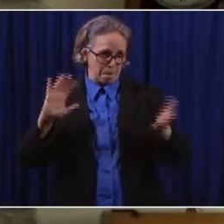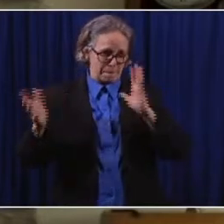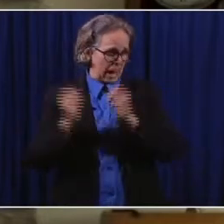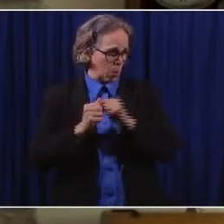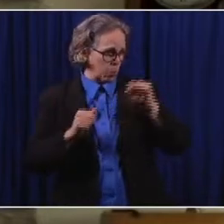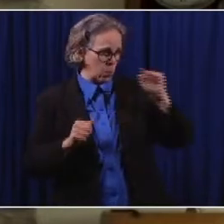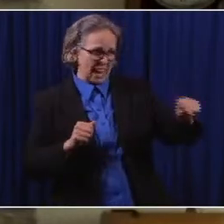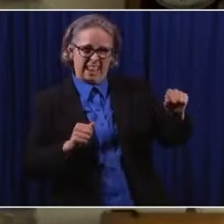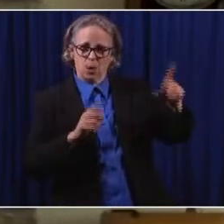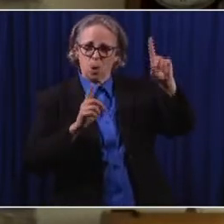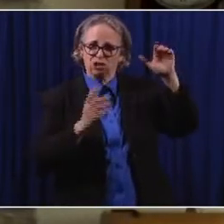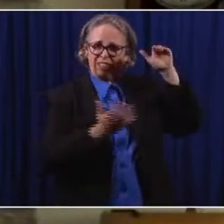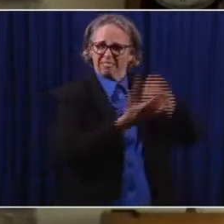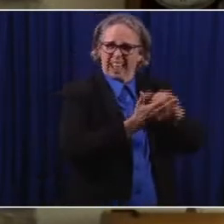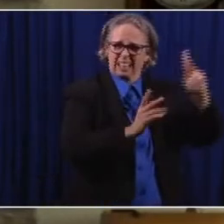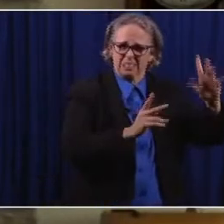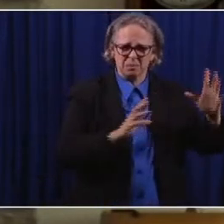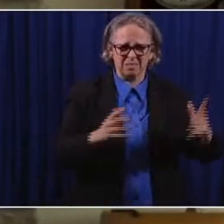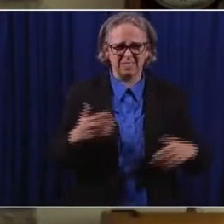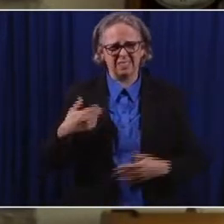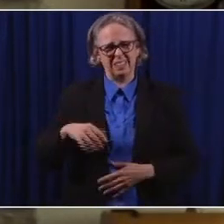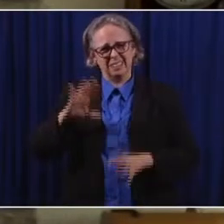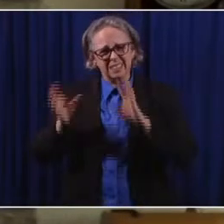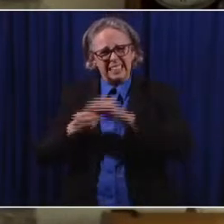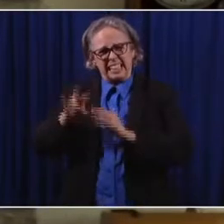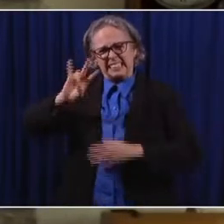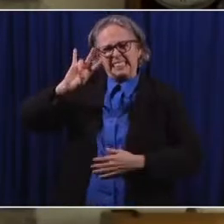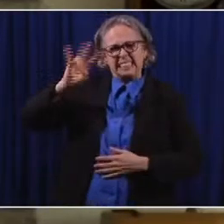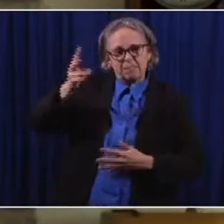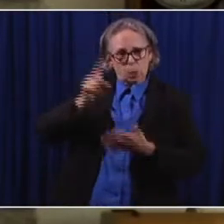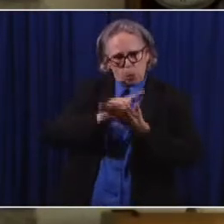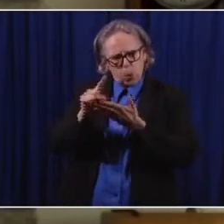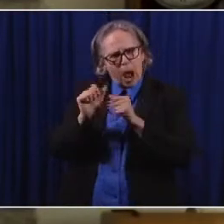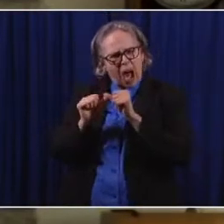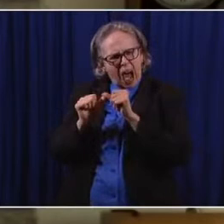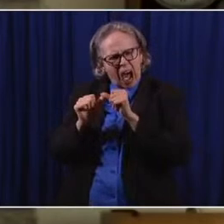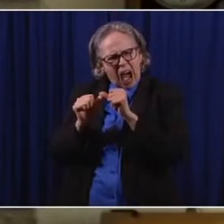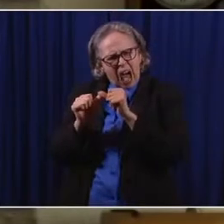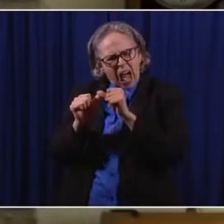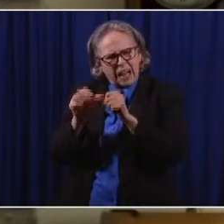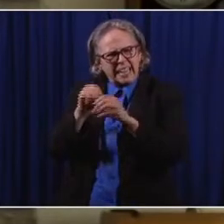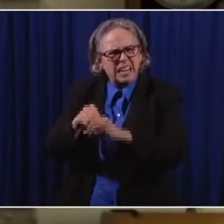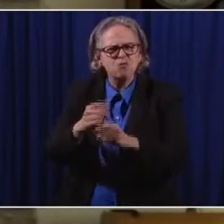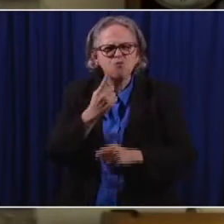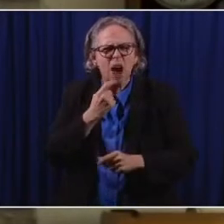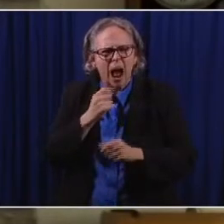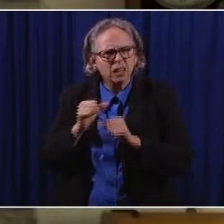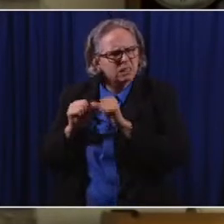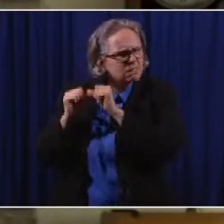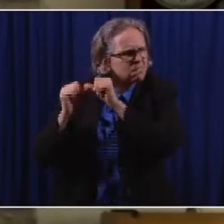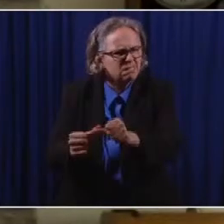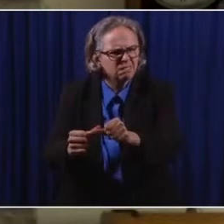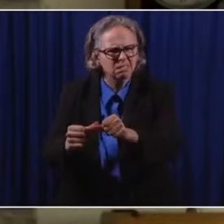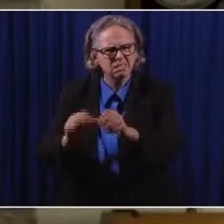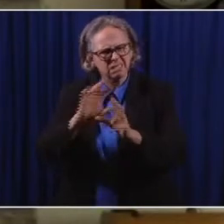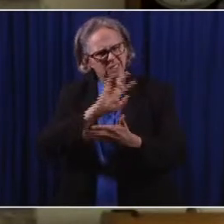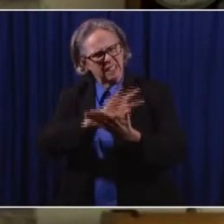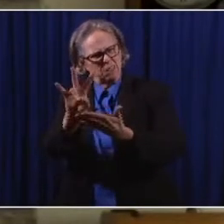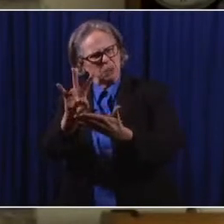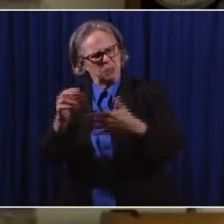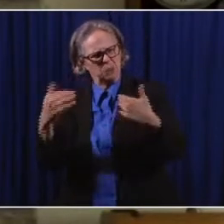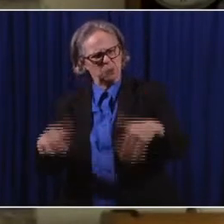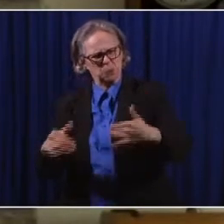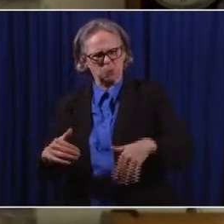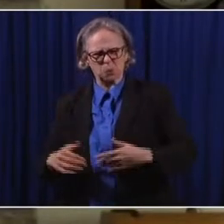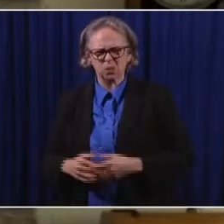That's the 7th consecutive week for Mercer County. They've had 99 new cases, actual cases during